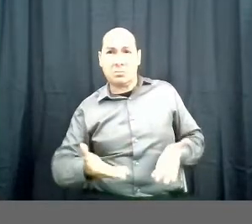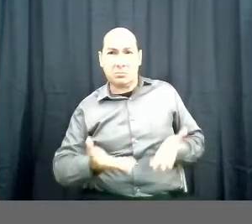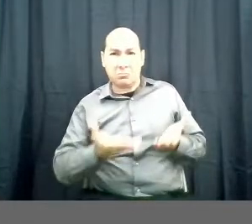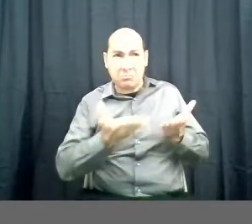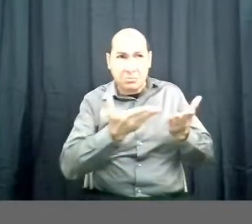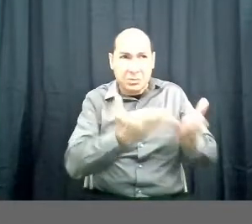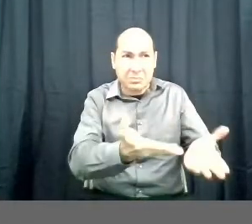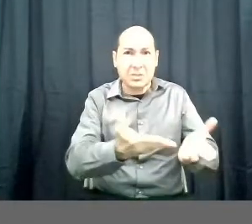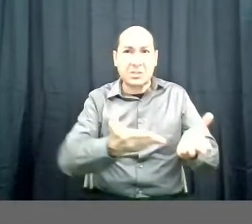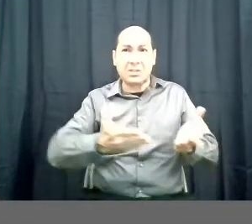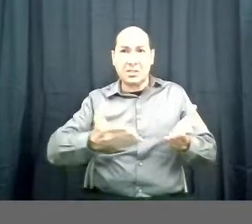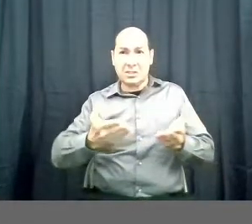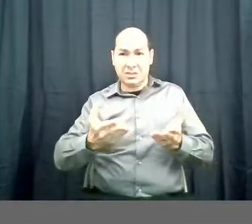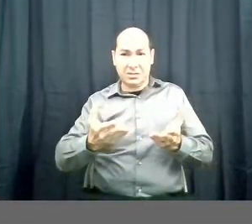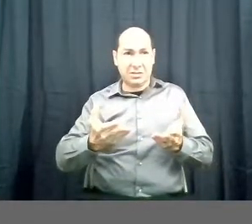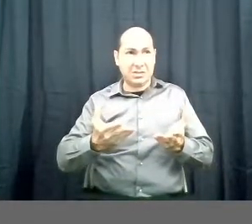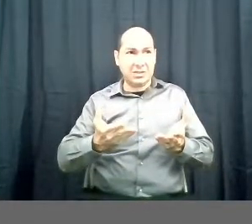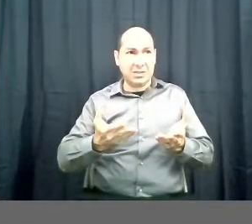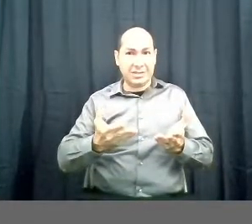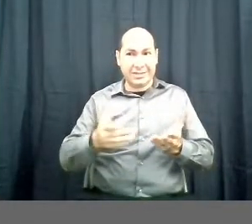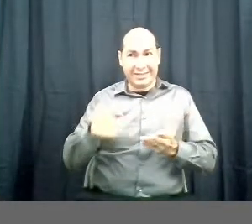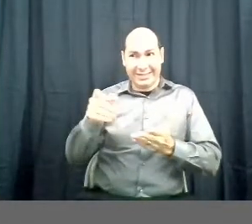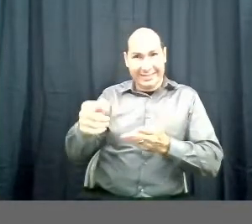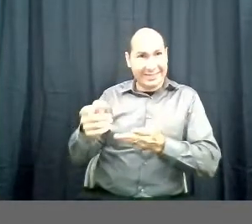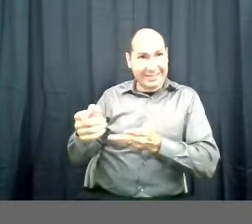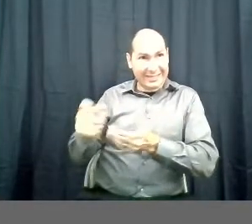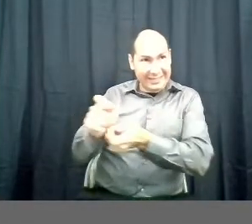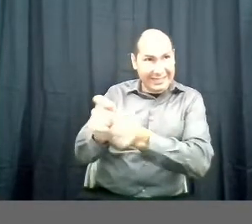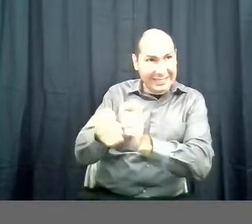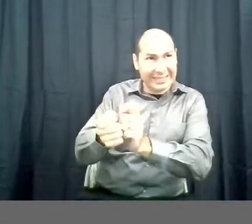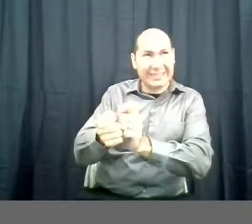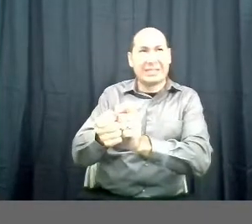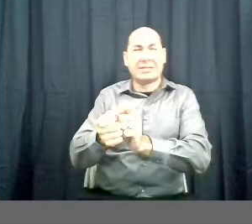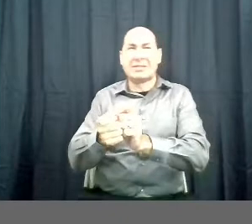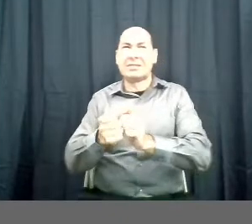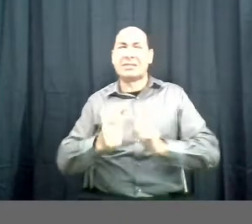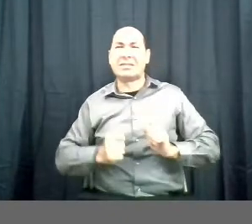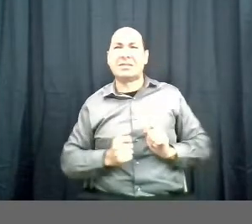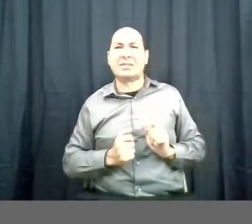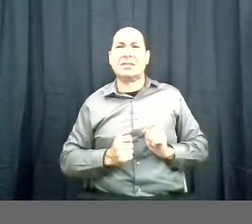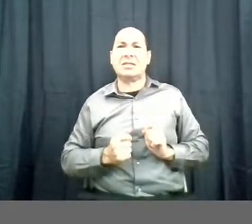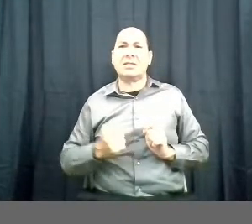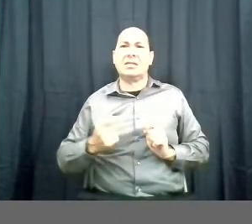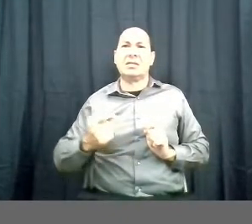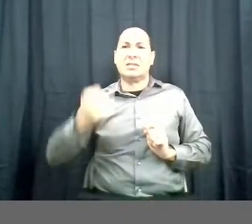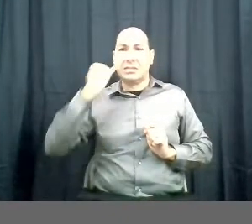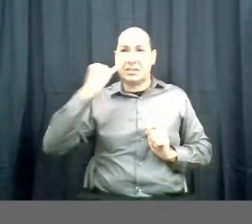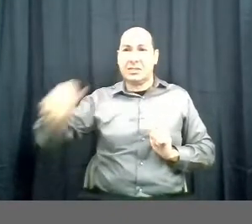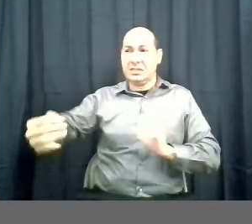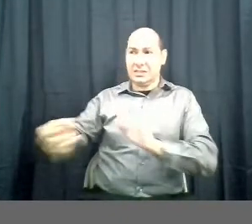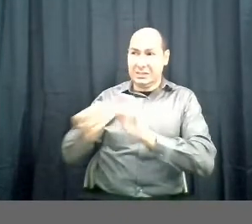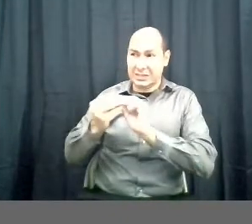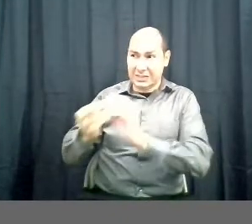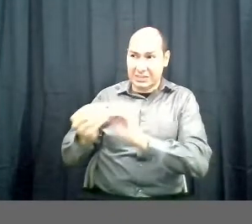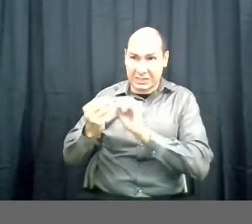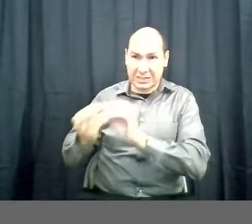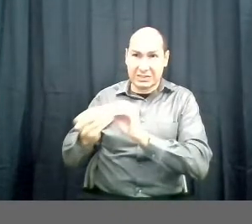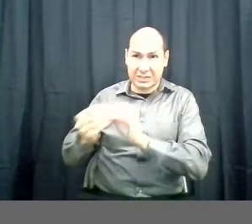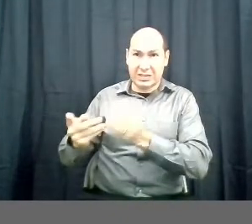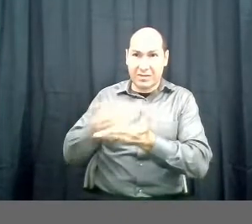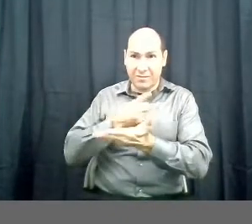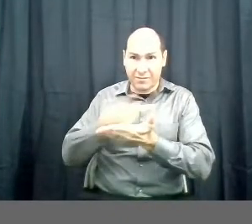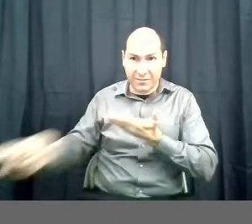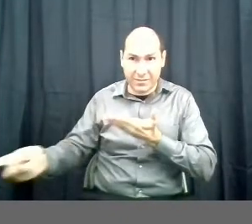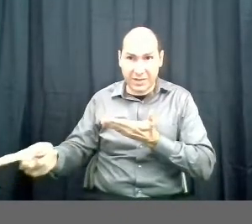the resolution as follows: that if negotiations fail, that